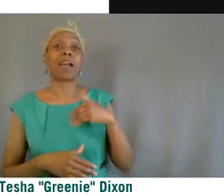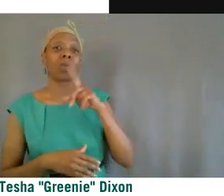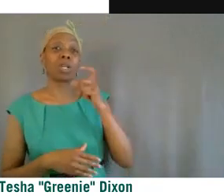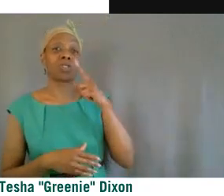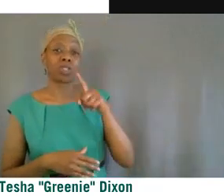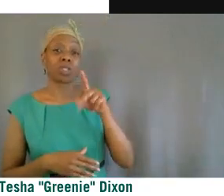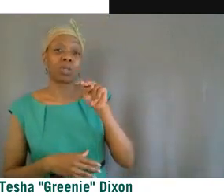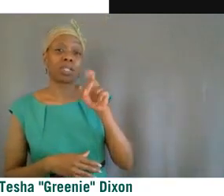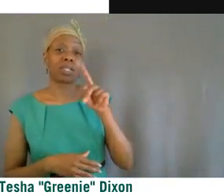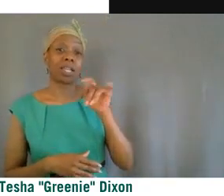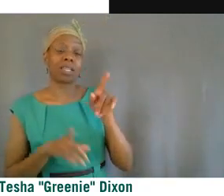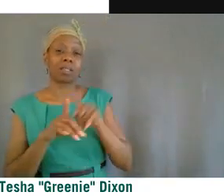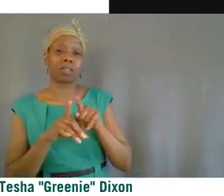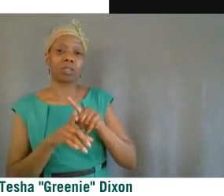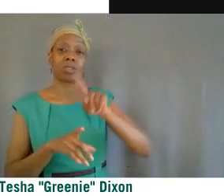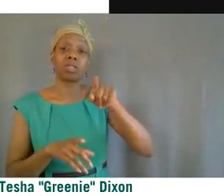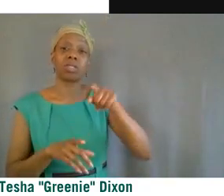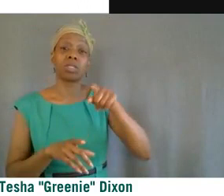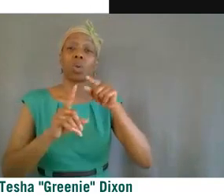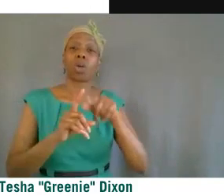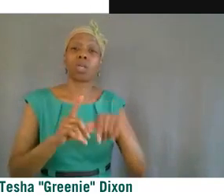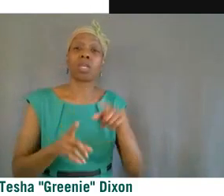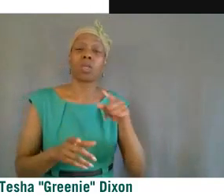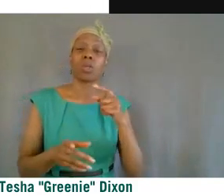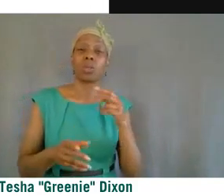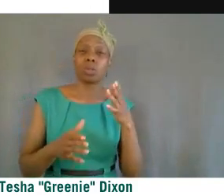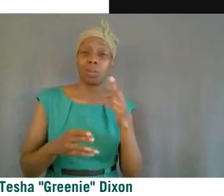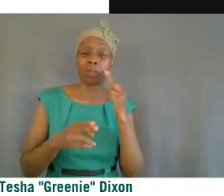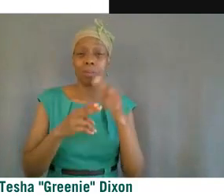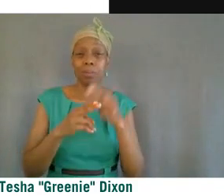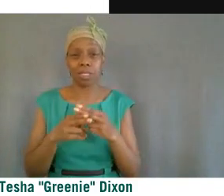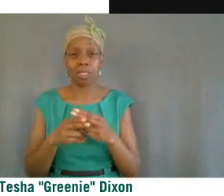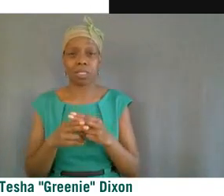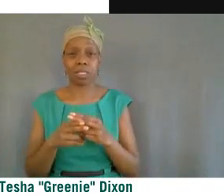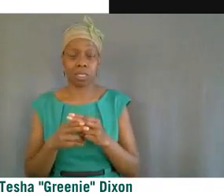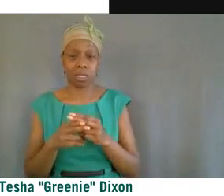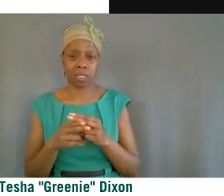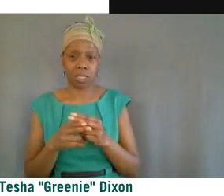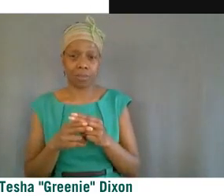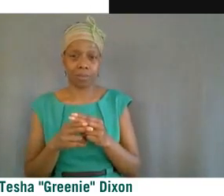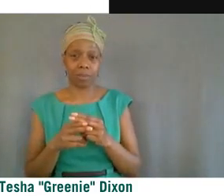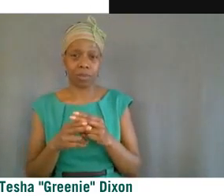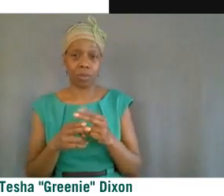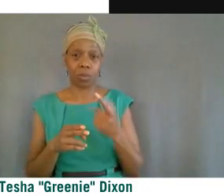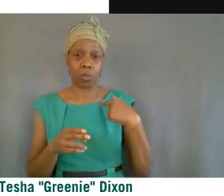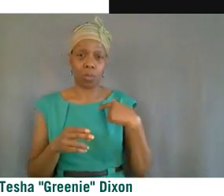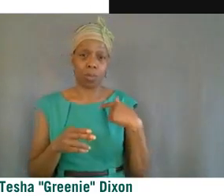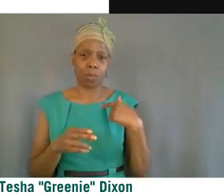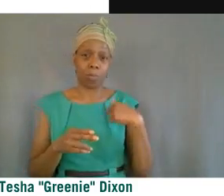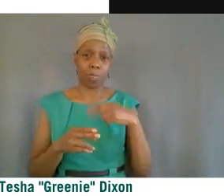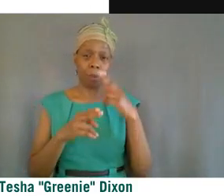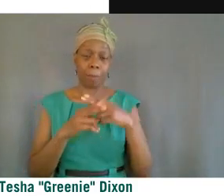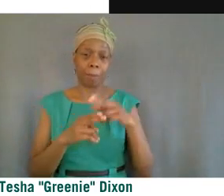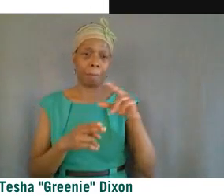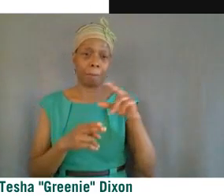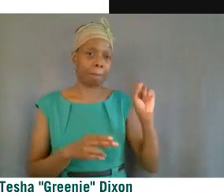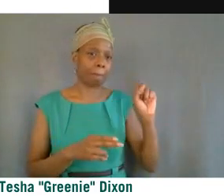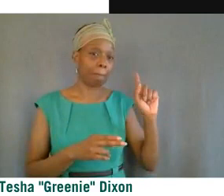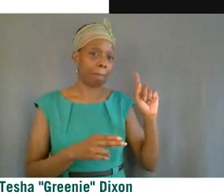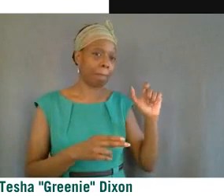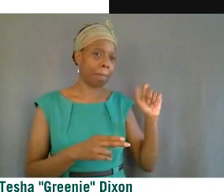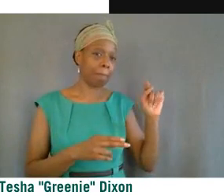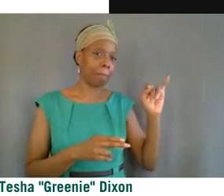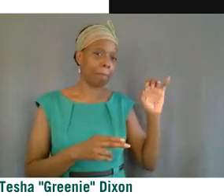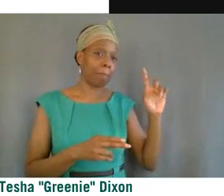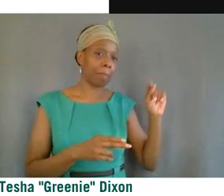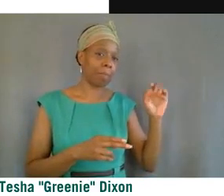sort of mentioned strength training, and, we've mentioned spasticity. And so we've had someone who's made a comment here, and I'd love you to expand on